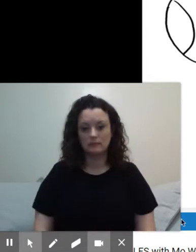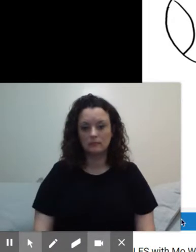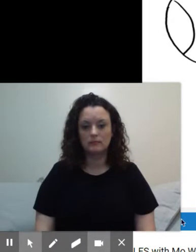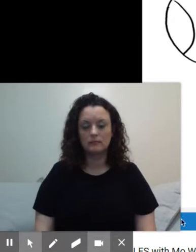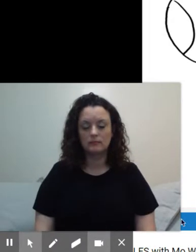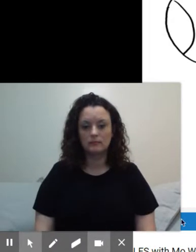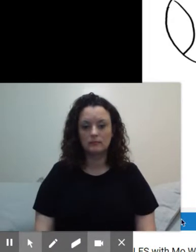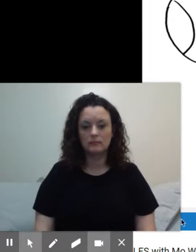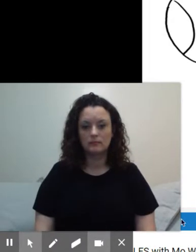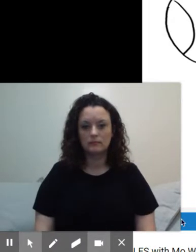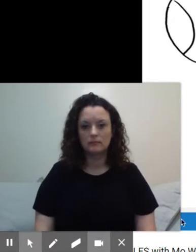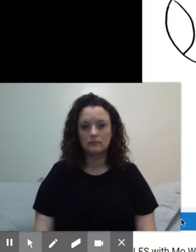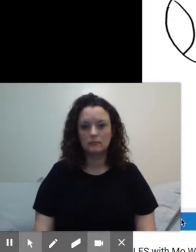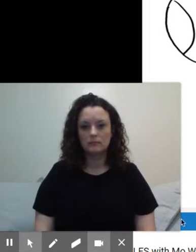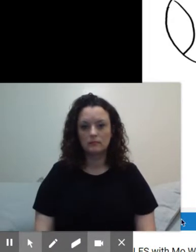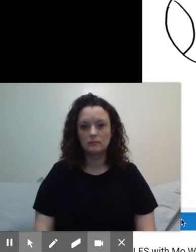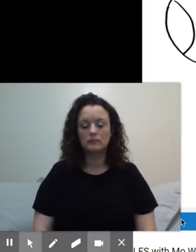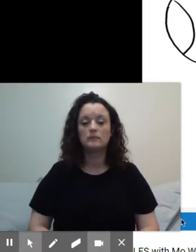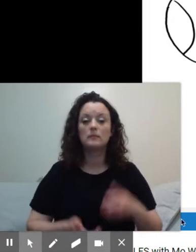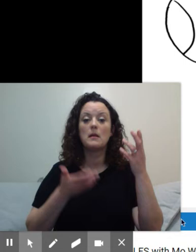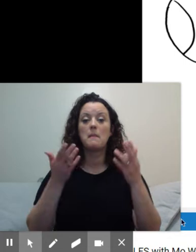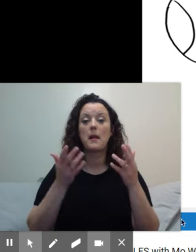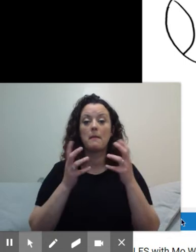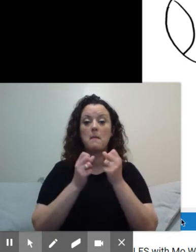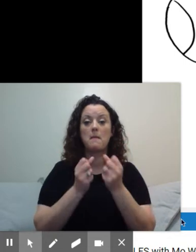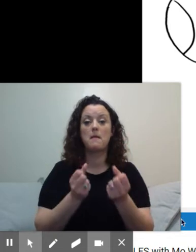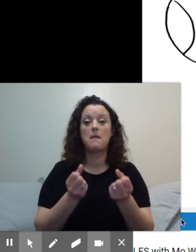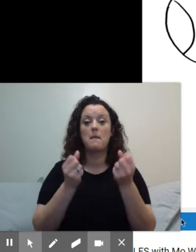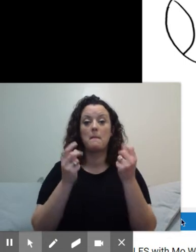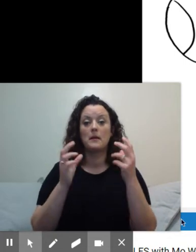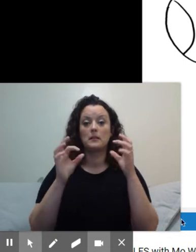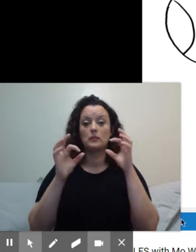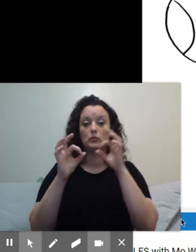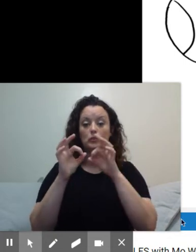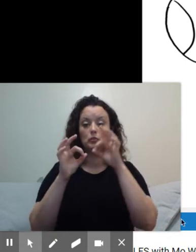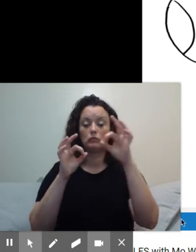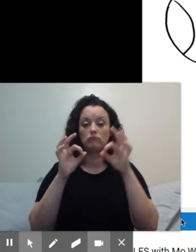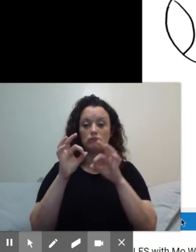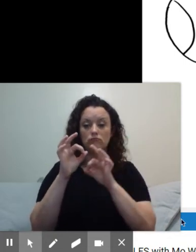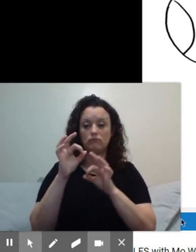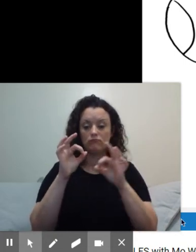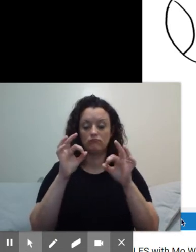Or maybe I draw a bunch of circles.